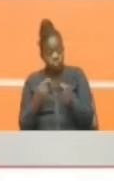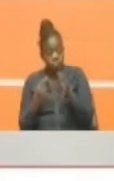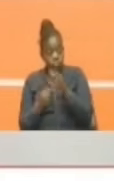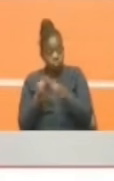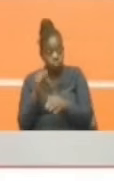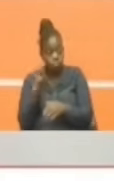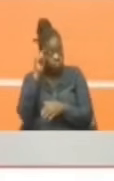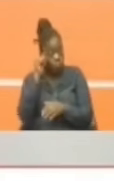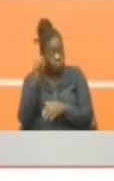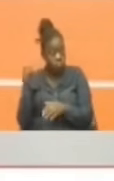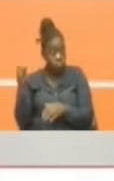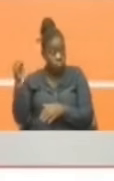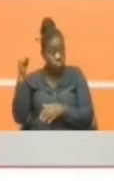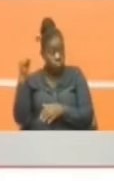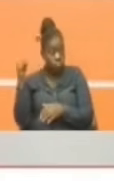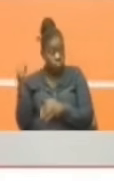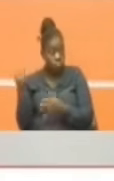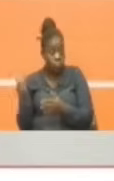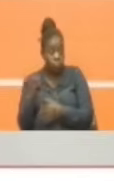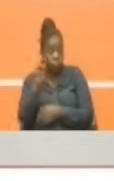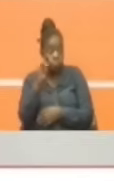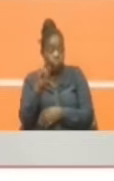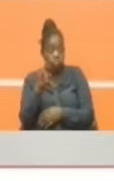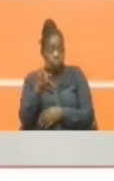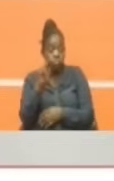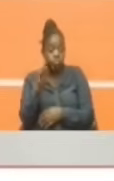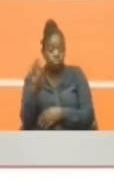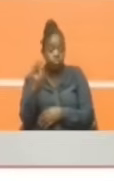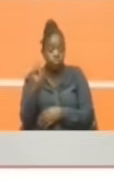olw'endowooza zaabwe ez'edda teba Mukasa yakoze eki